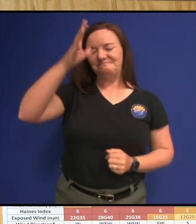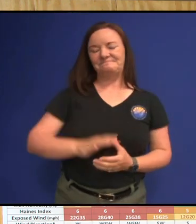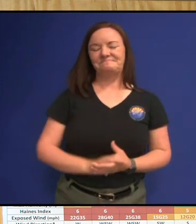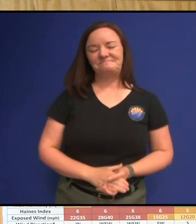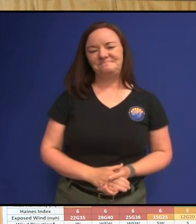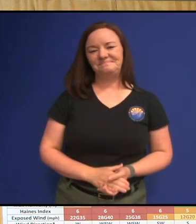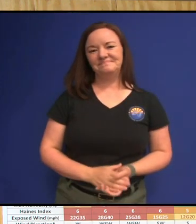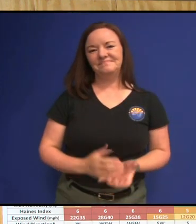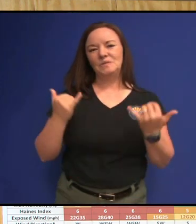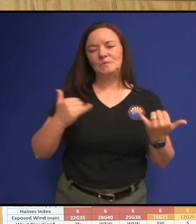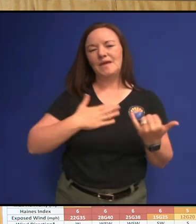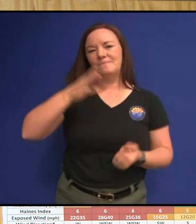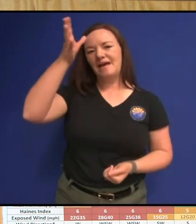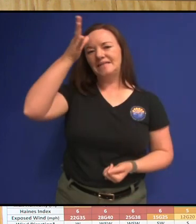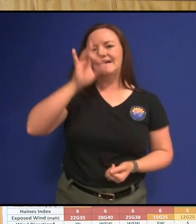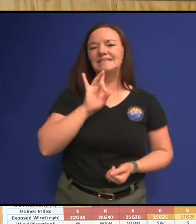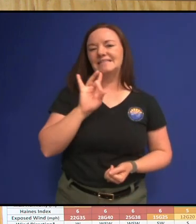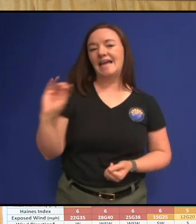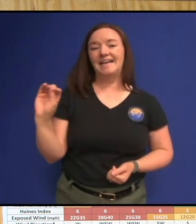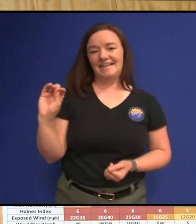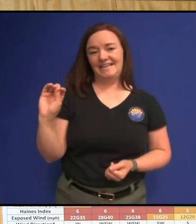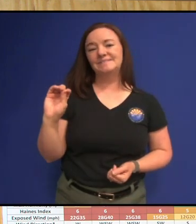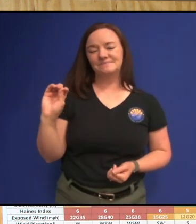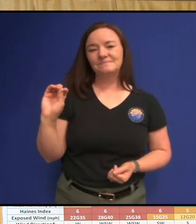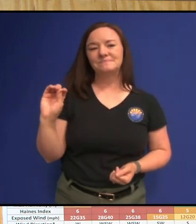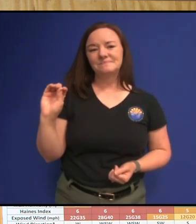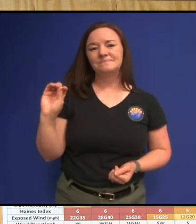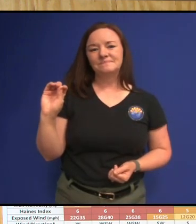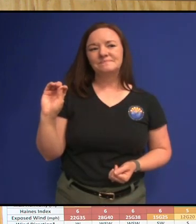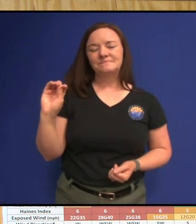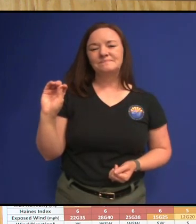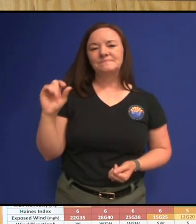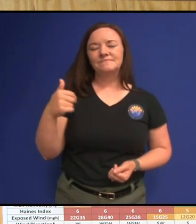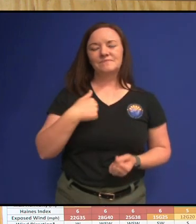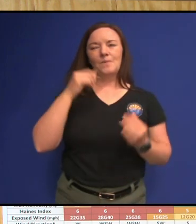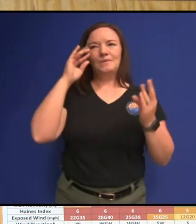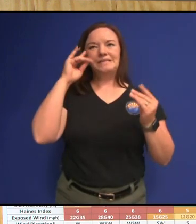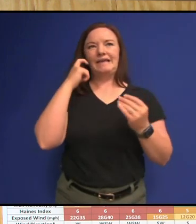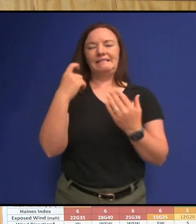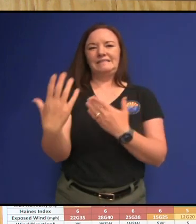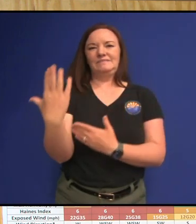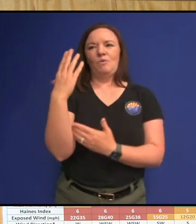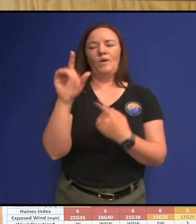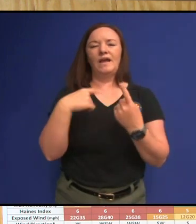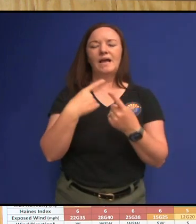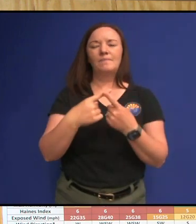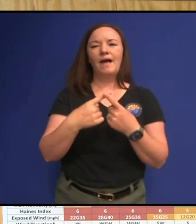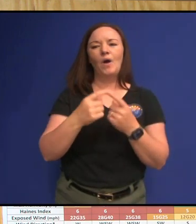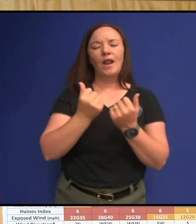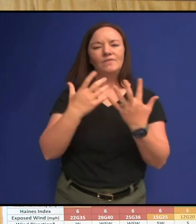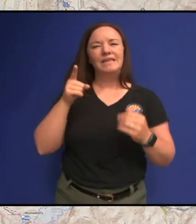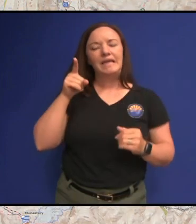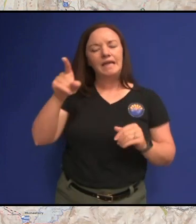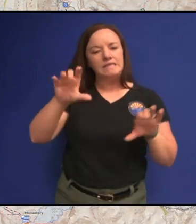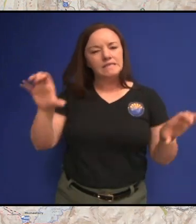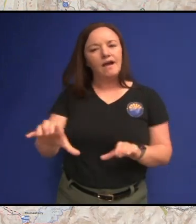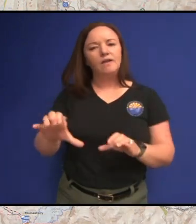my dad turns 80, and I was thinking this morning about all of the contributions that he's made to who I